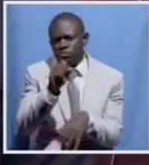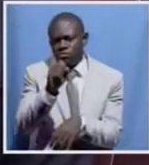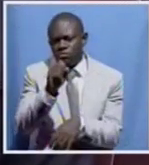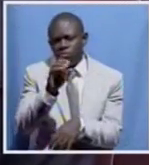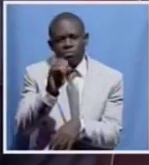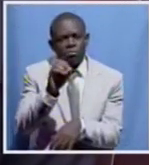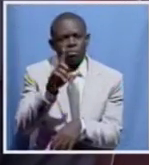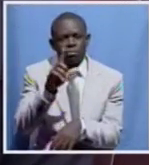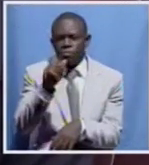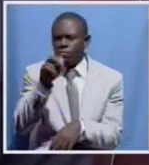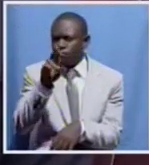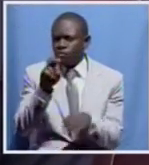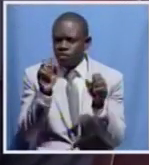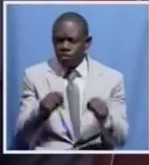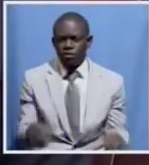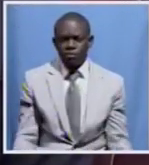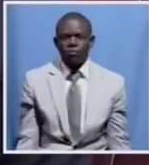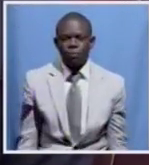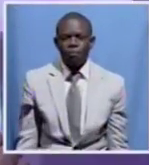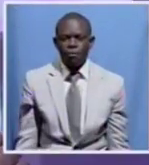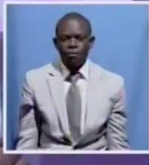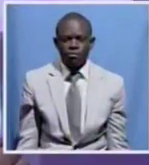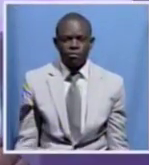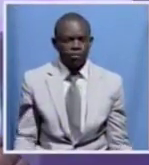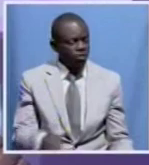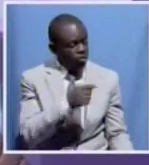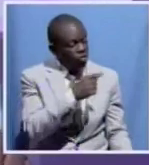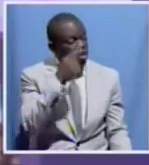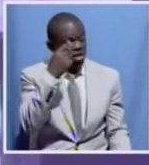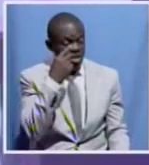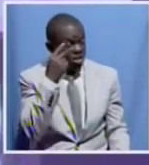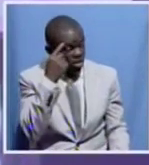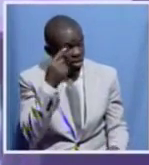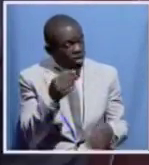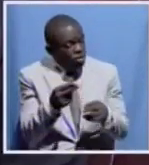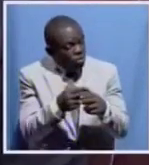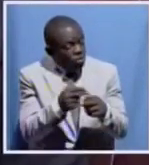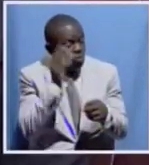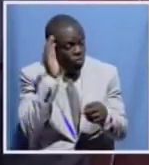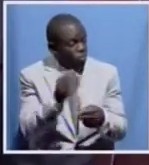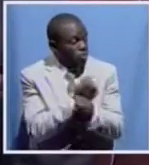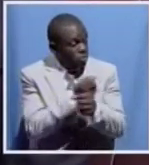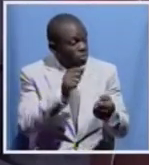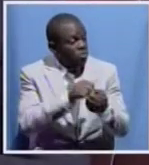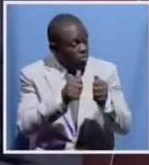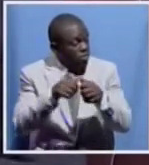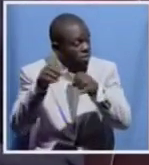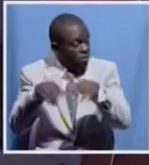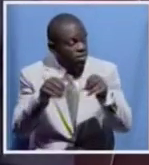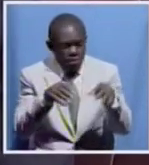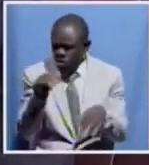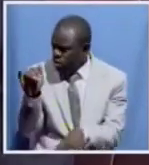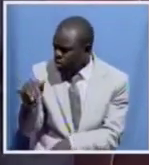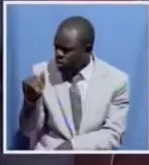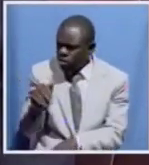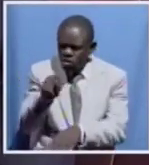increased productivity. So do you see a solution in the nearest future? Yes, because the project is already on